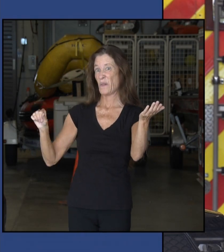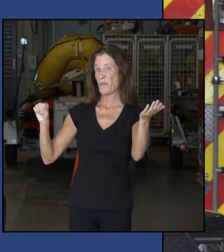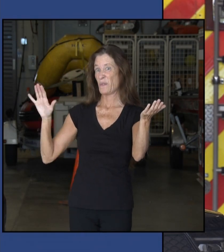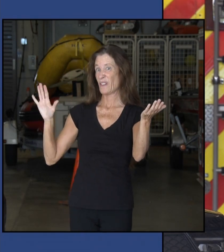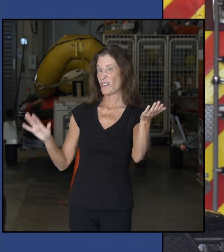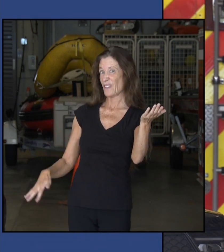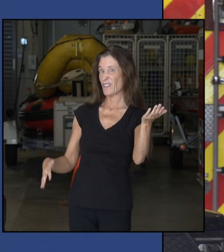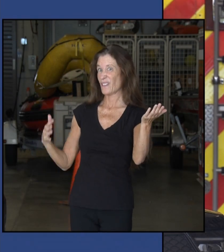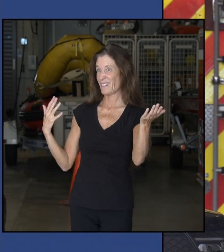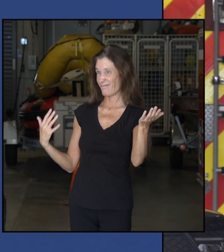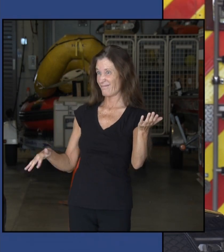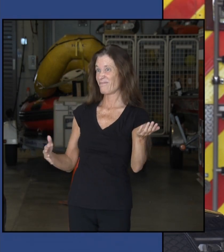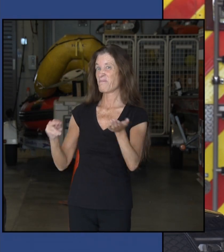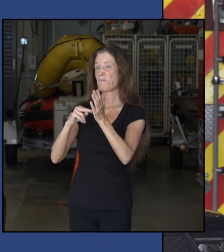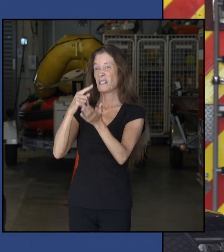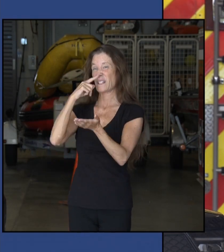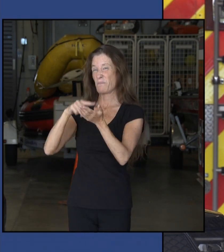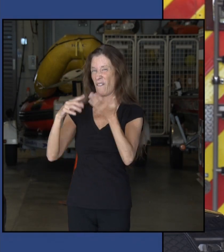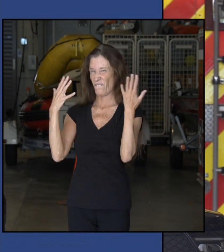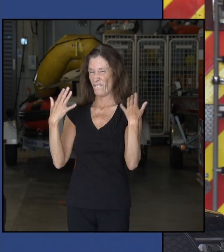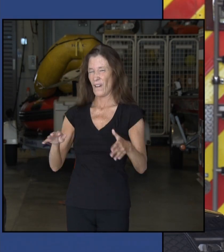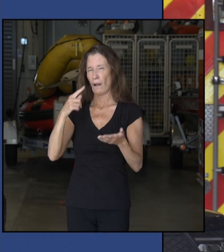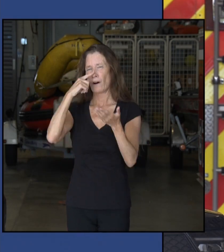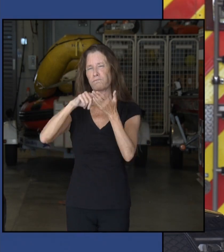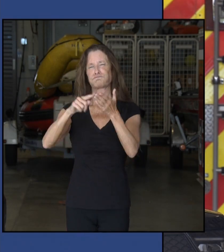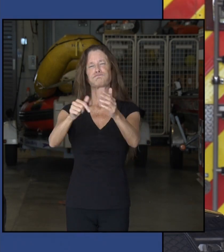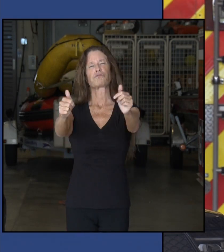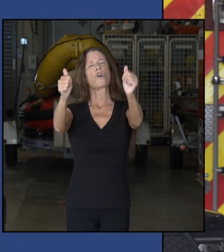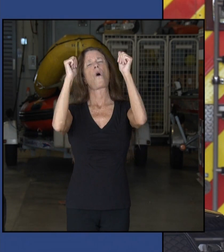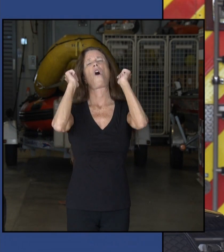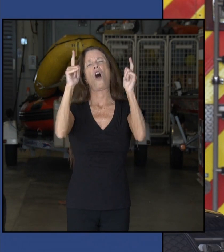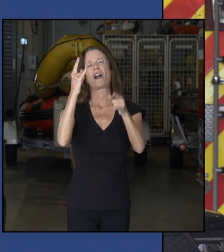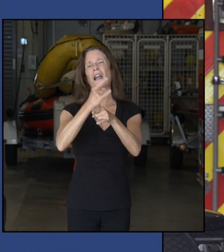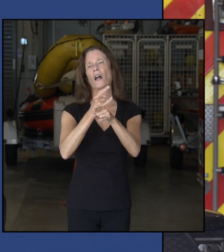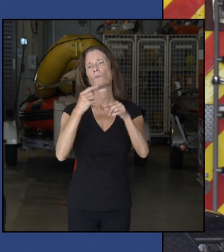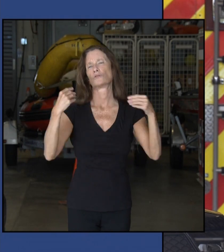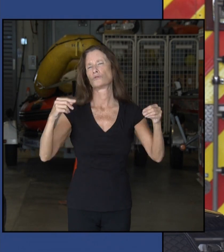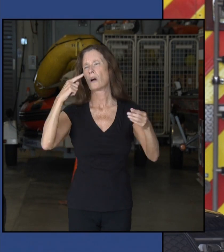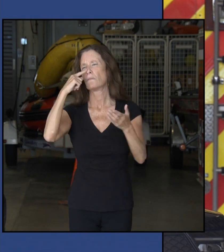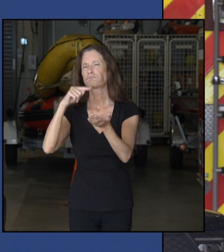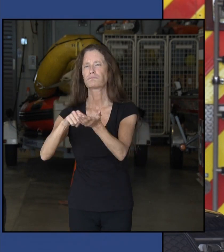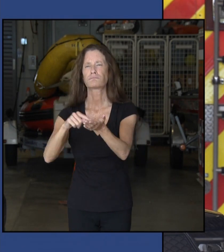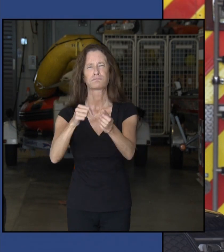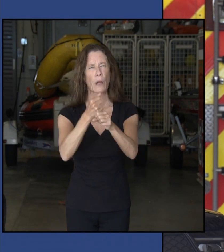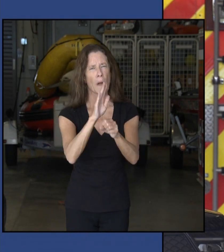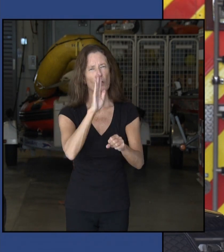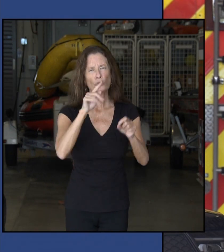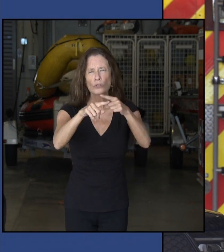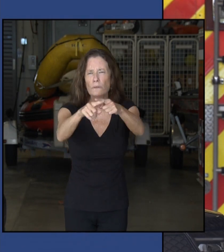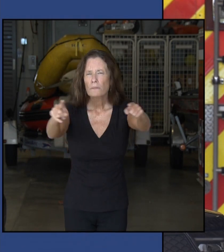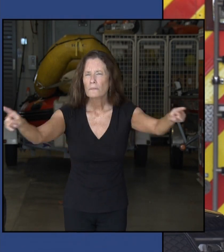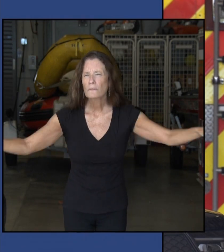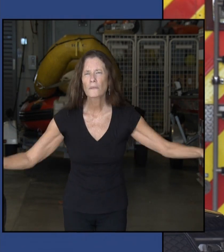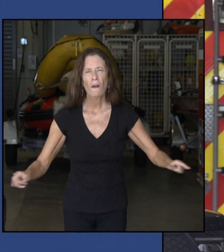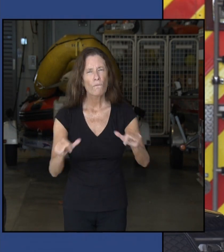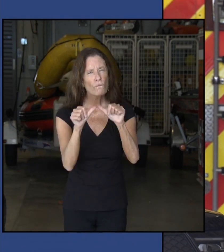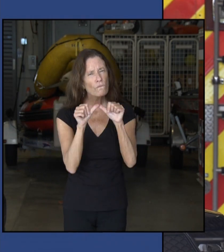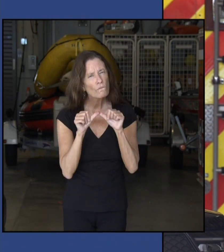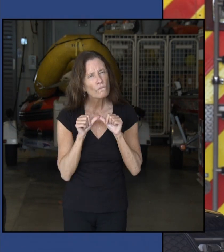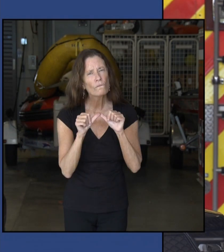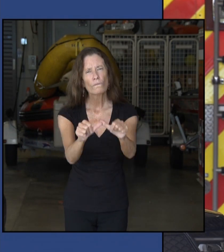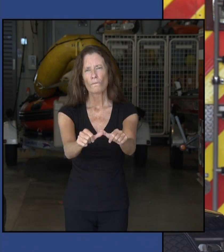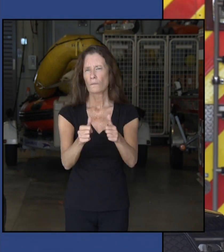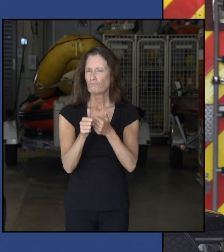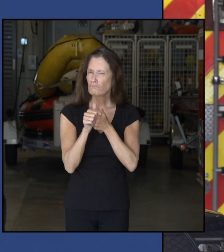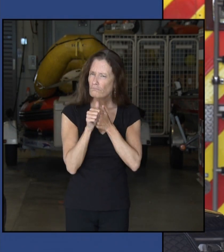officer. As expected, the overwhelming majority of licensees have been in compliance, and most issues have been